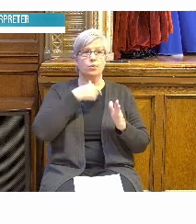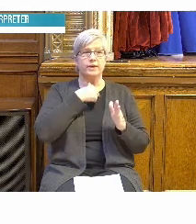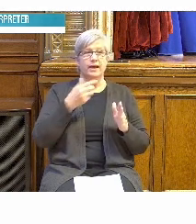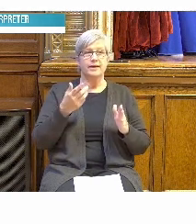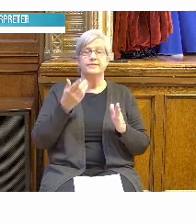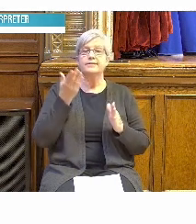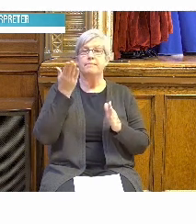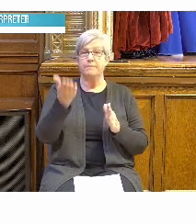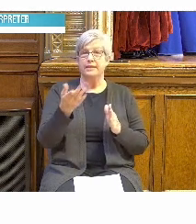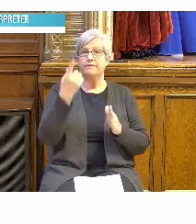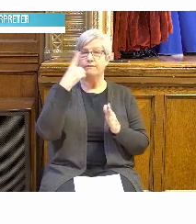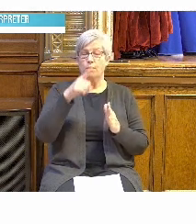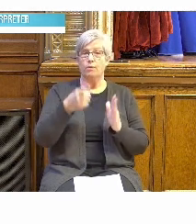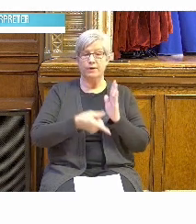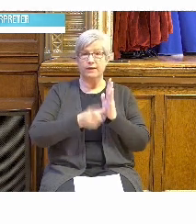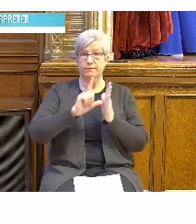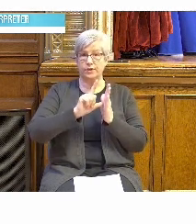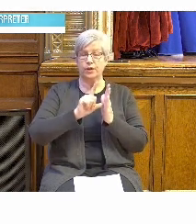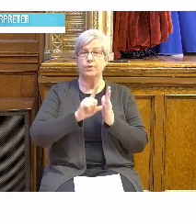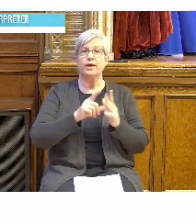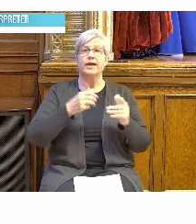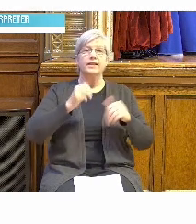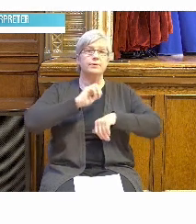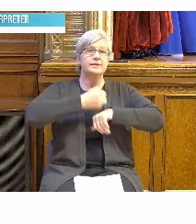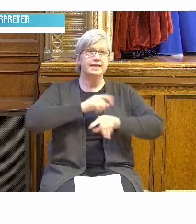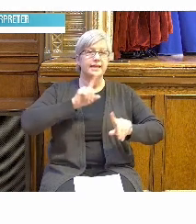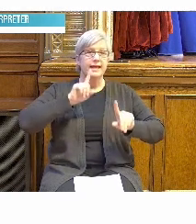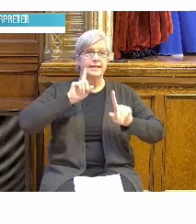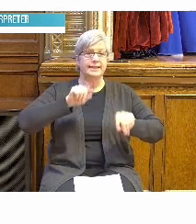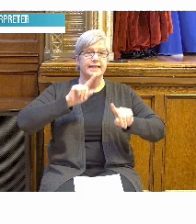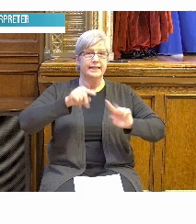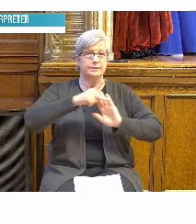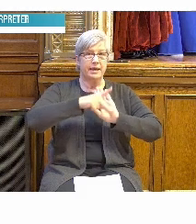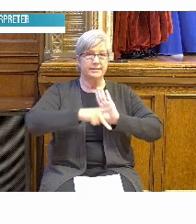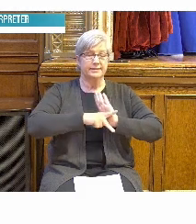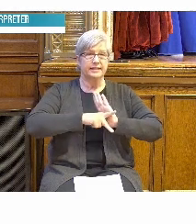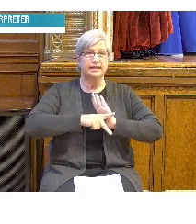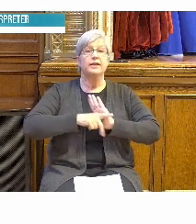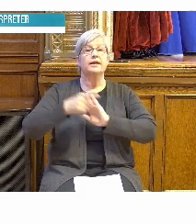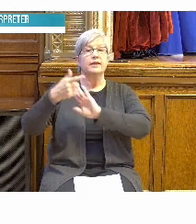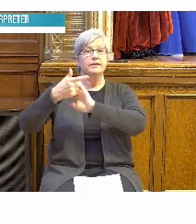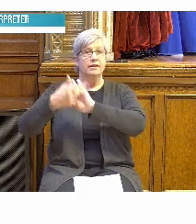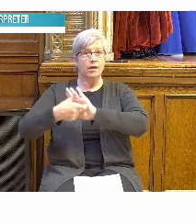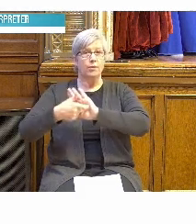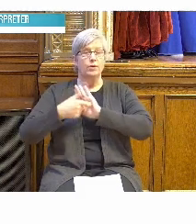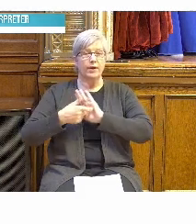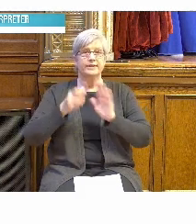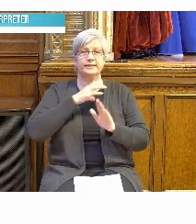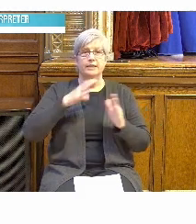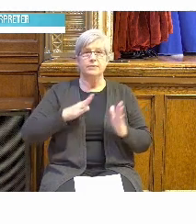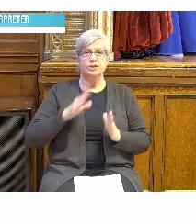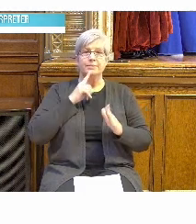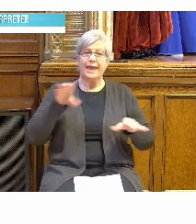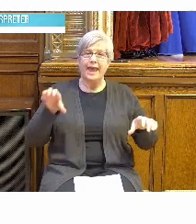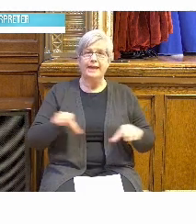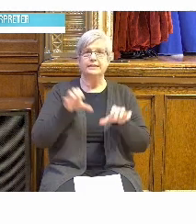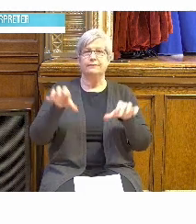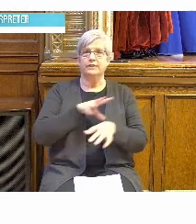for guidance that there be an attendance policy. Part of the legislation requires that the commissioners be